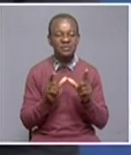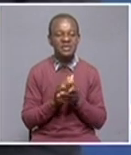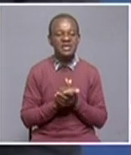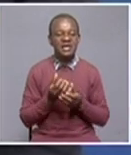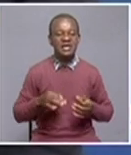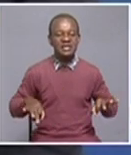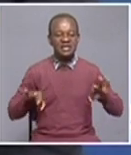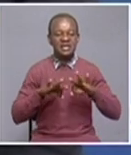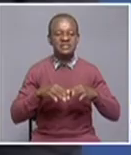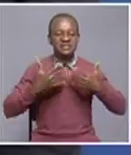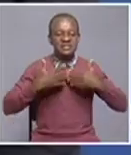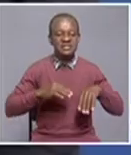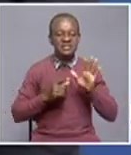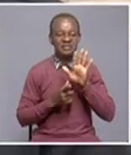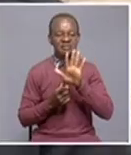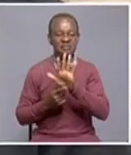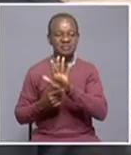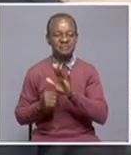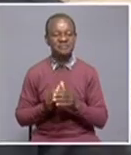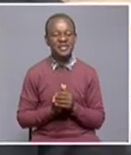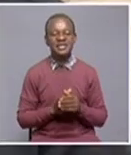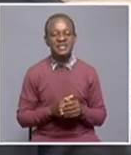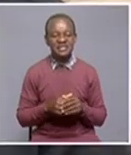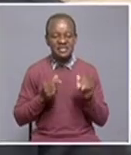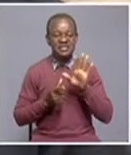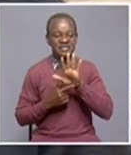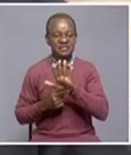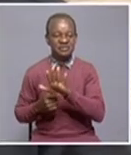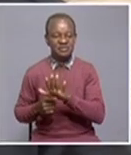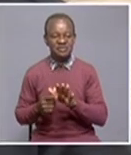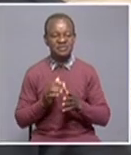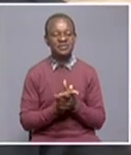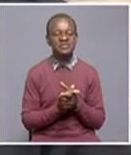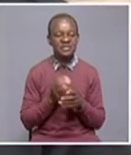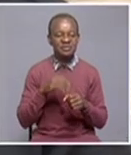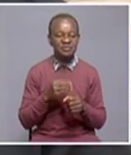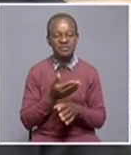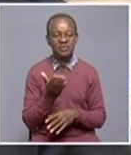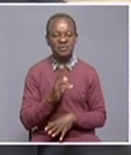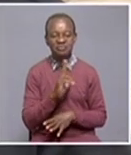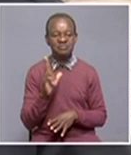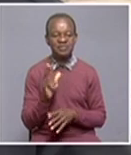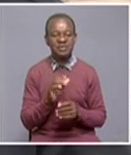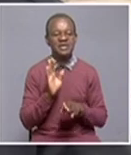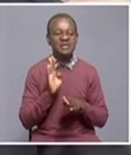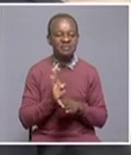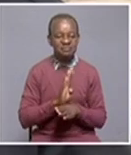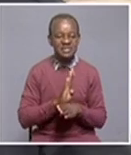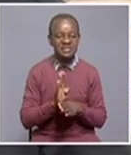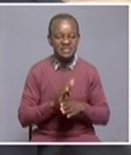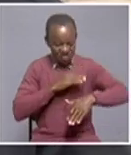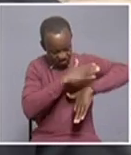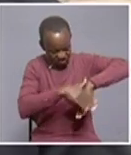Yes. This show, it's actually at the apex of all the exhibitions within the country. And in addition to